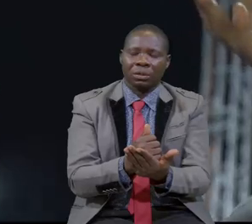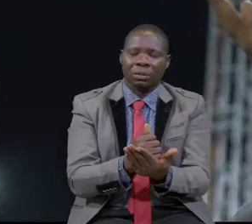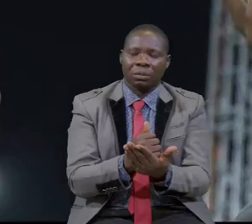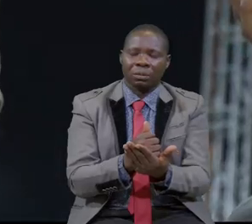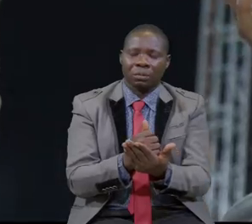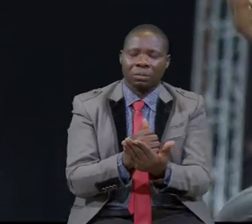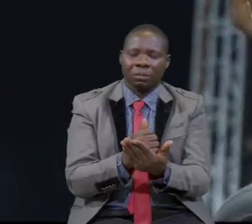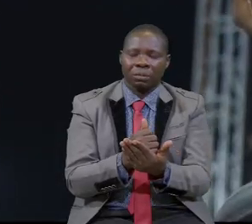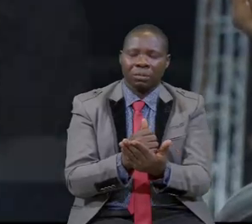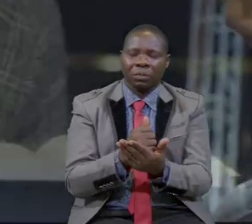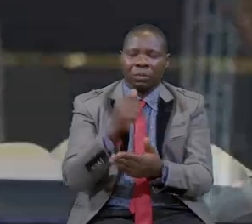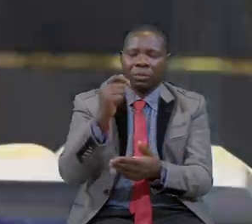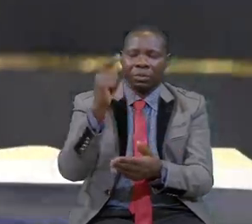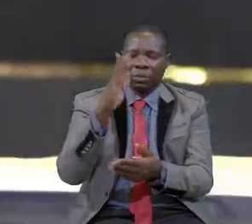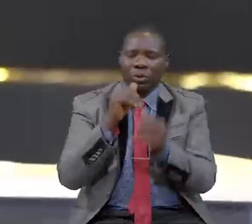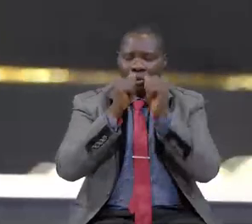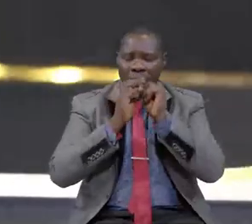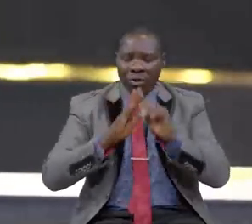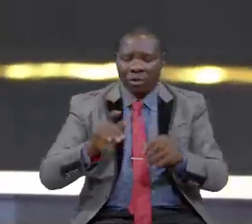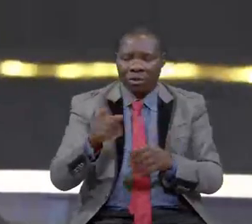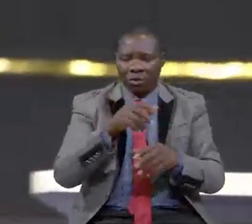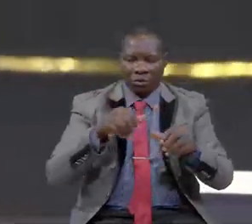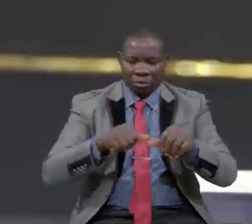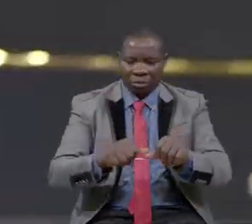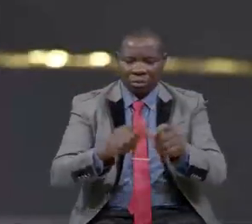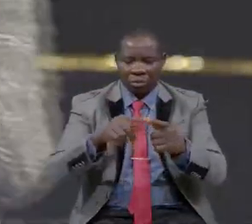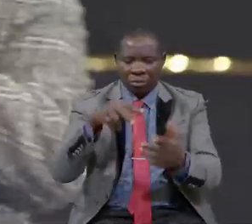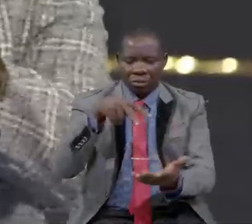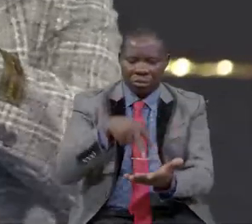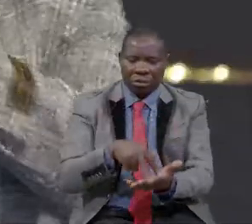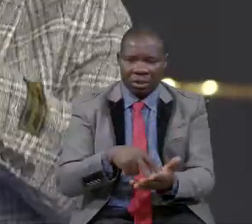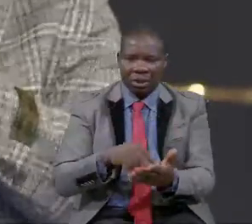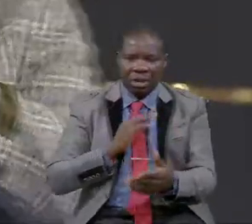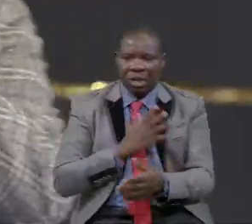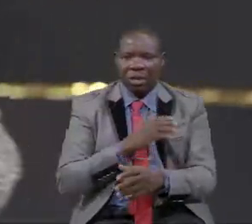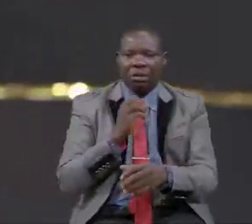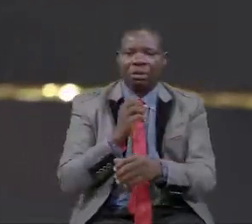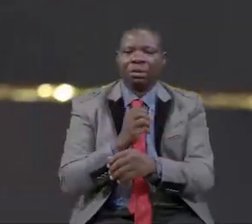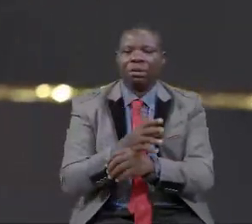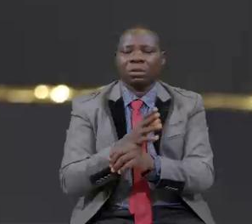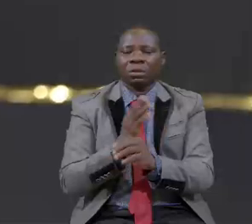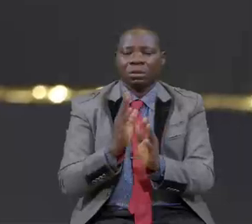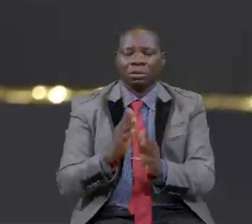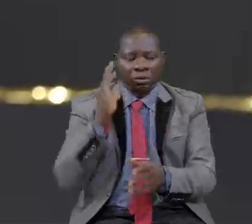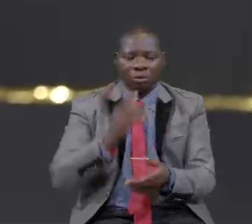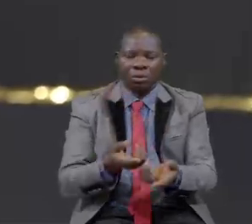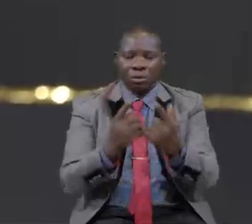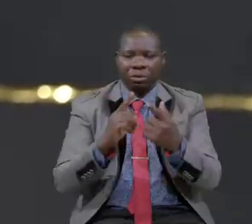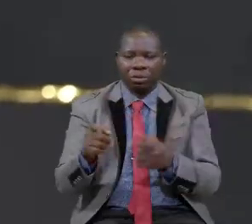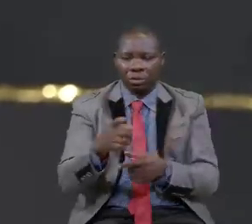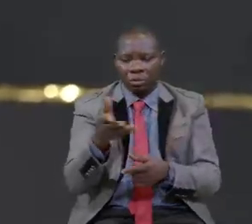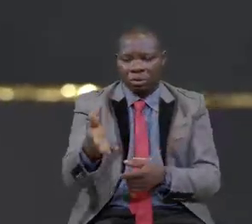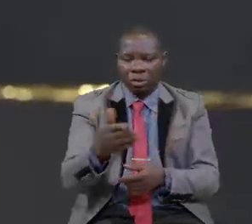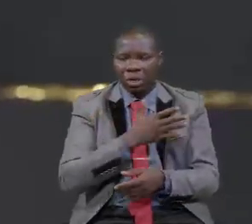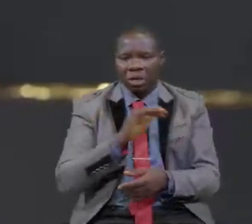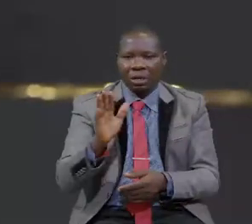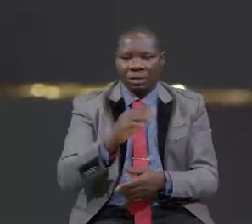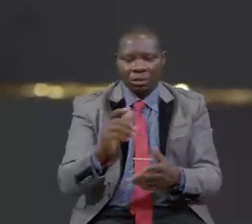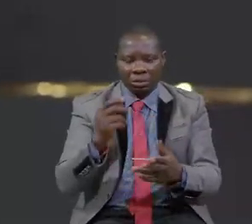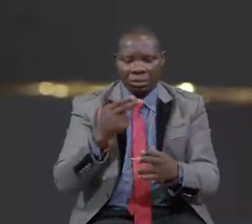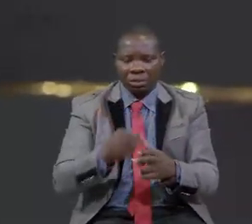God bless you. Keep on standing. Our counselors will come to you there. And your name is already